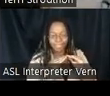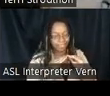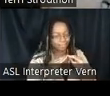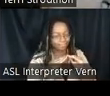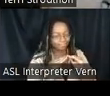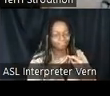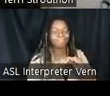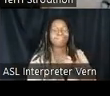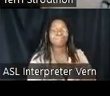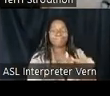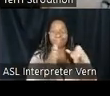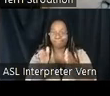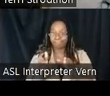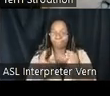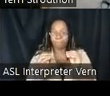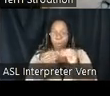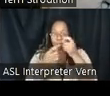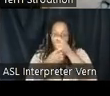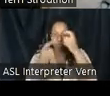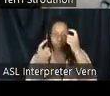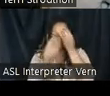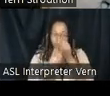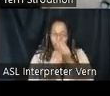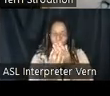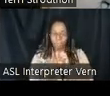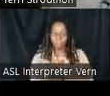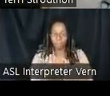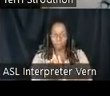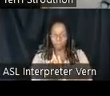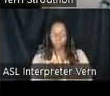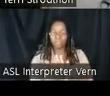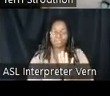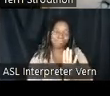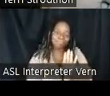went to a trauma-informed approach. And that question we were addressing is, what happened to you?